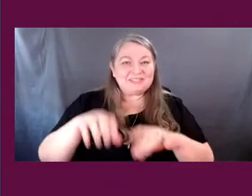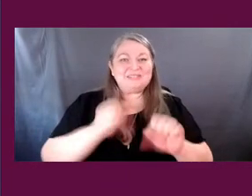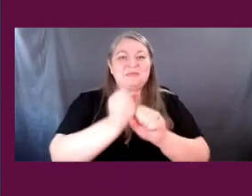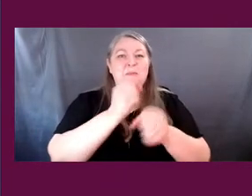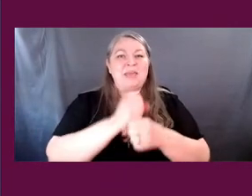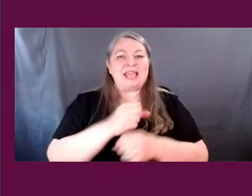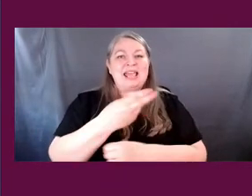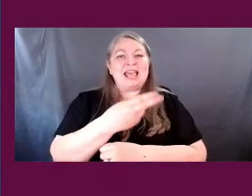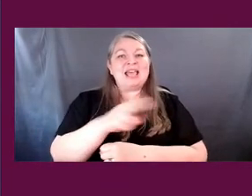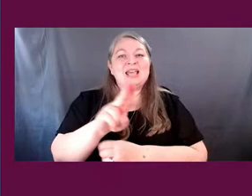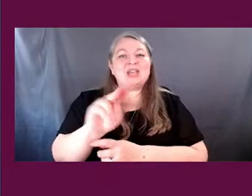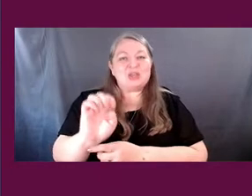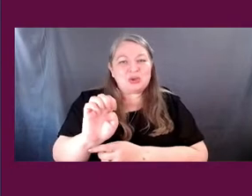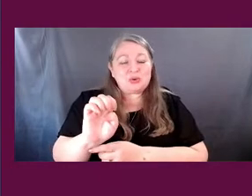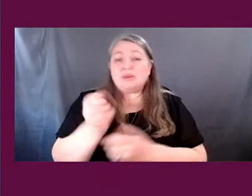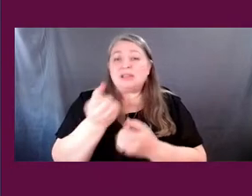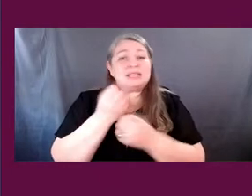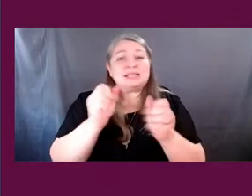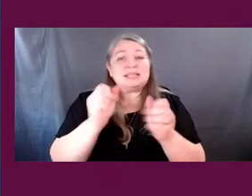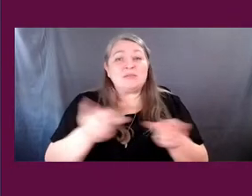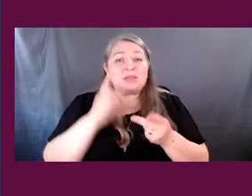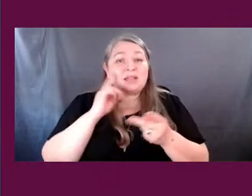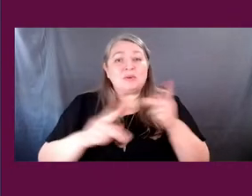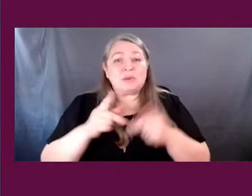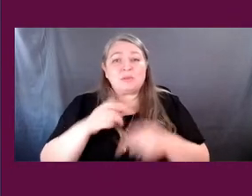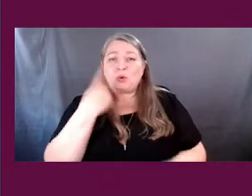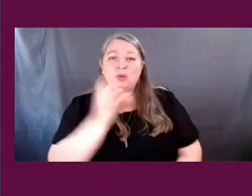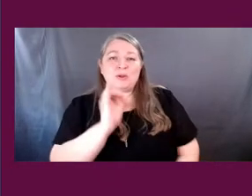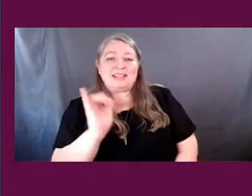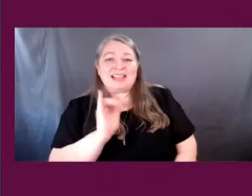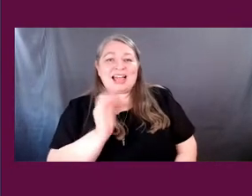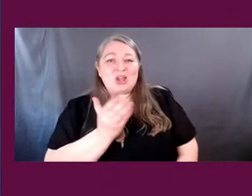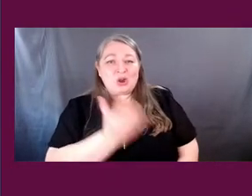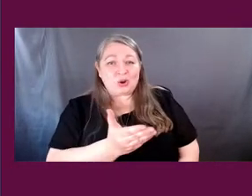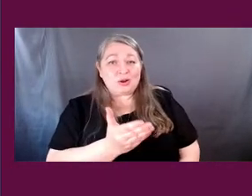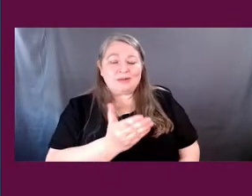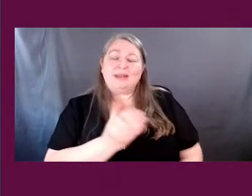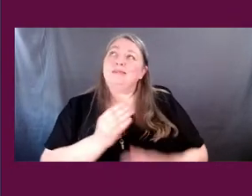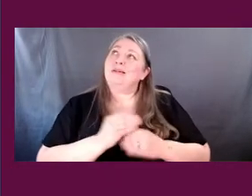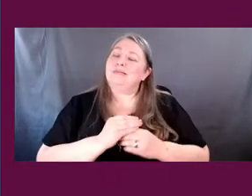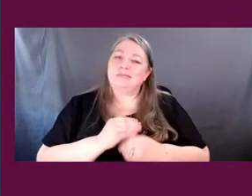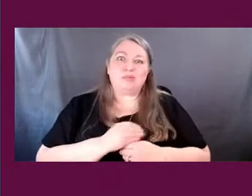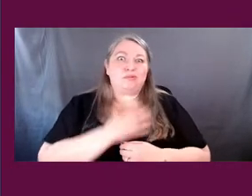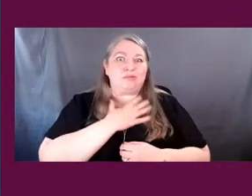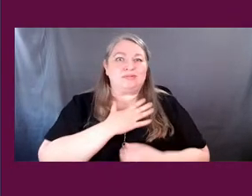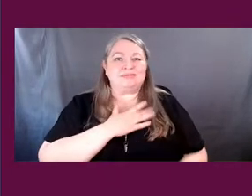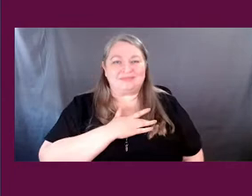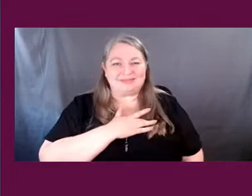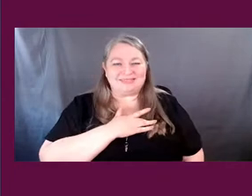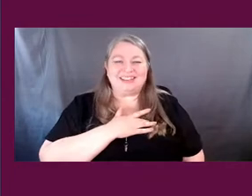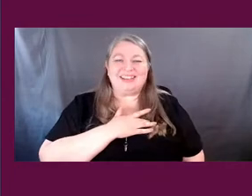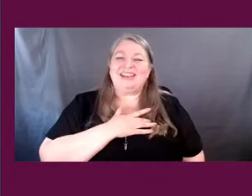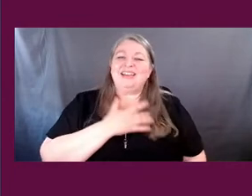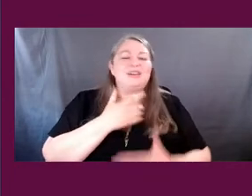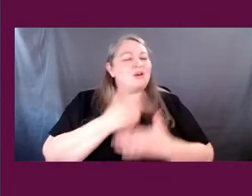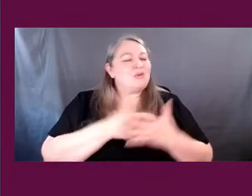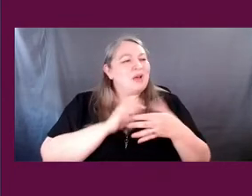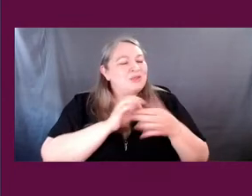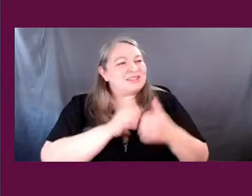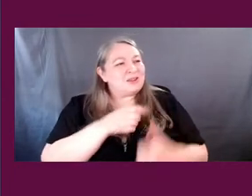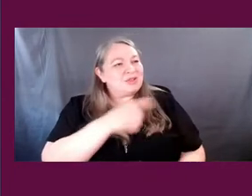for those in the industry that look like her, and it's truly inspirational. What resonated with you,